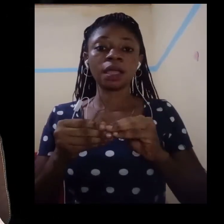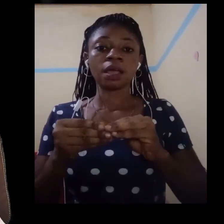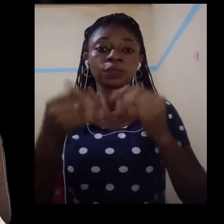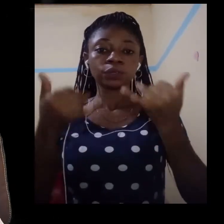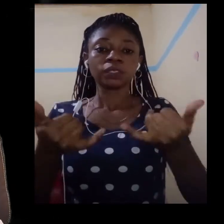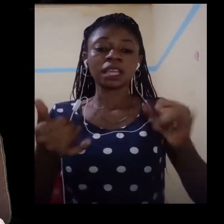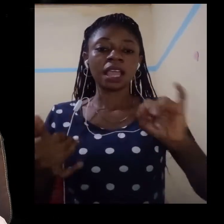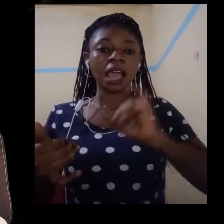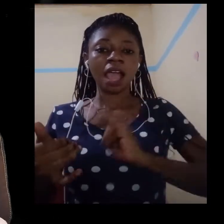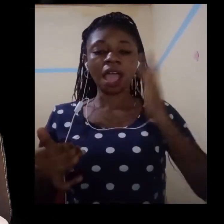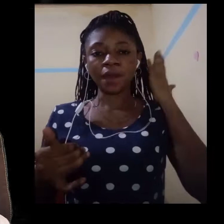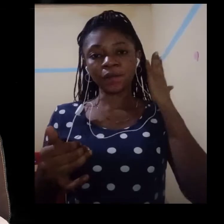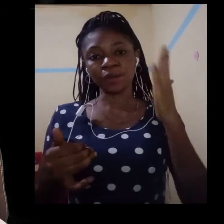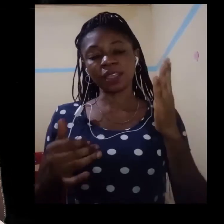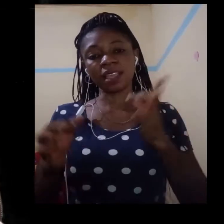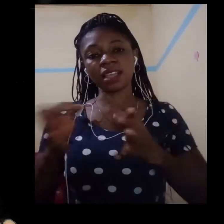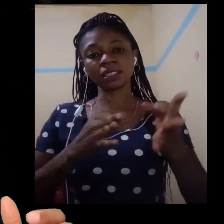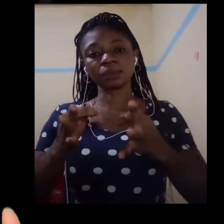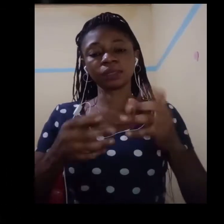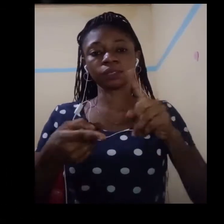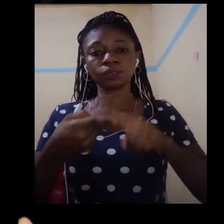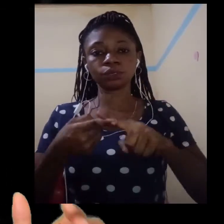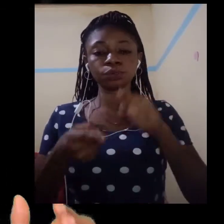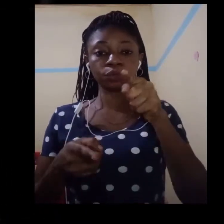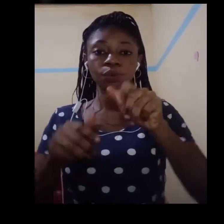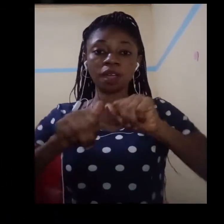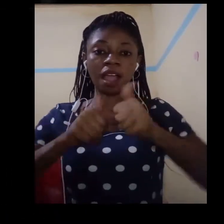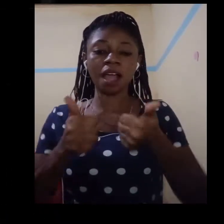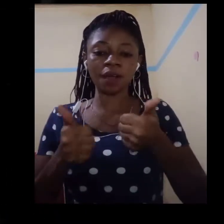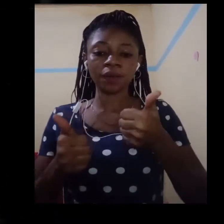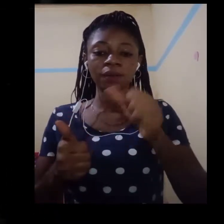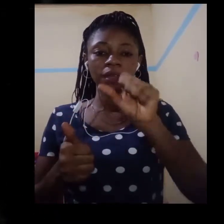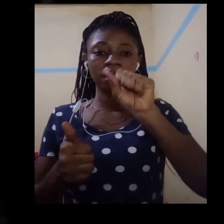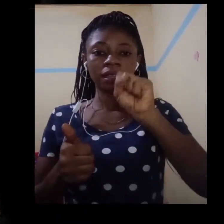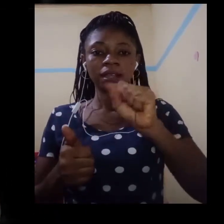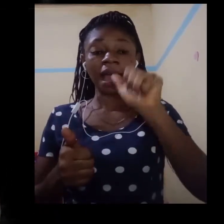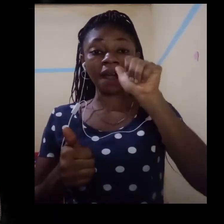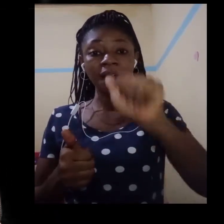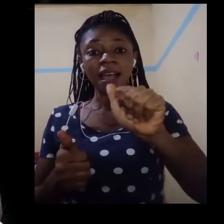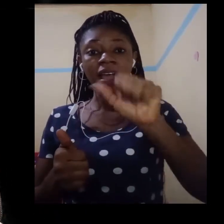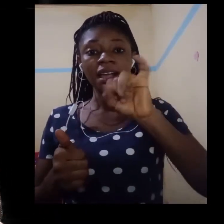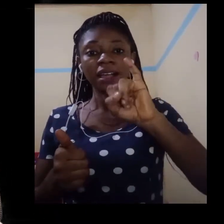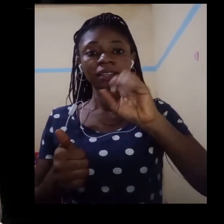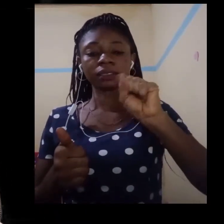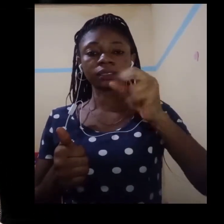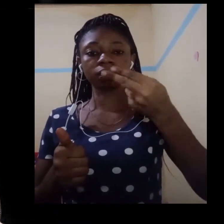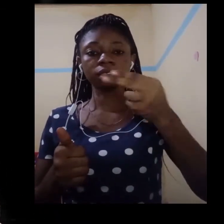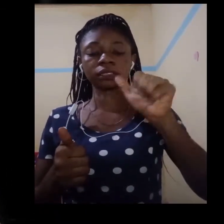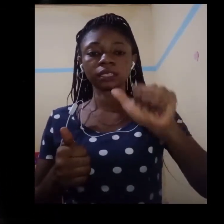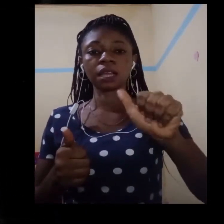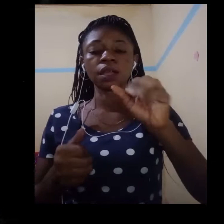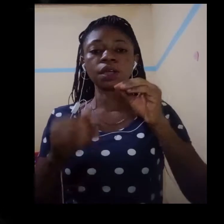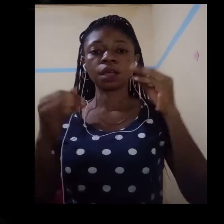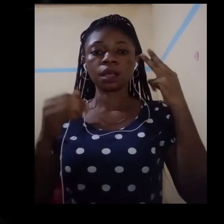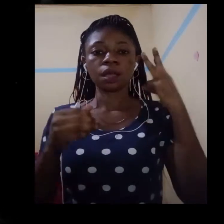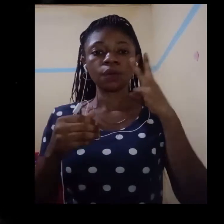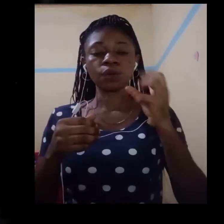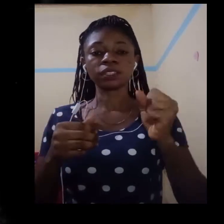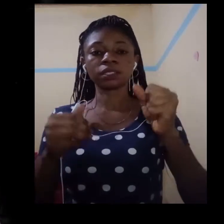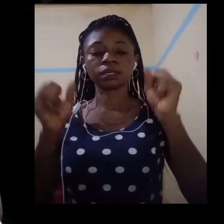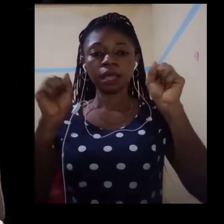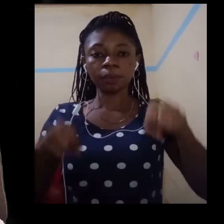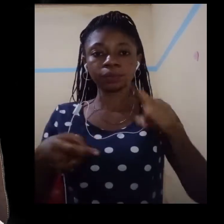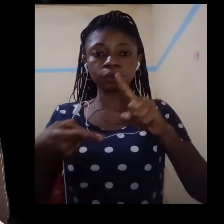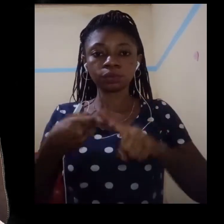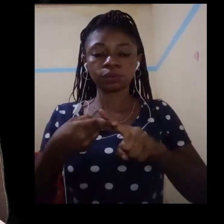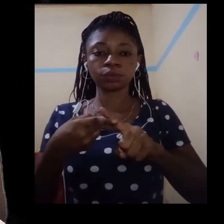through how Aisha was able to narrate her story in her Indigenous Sign Language. And so